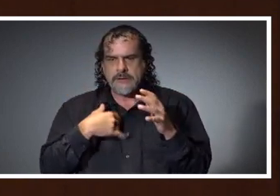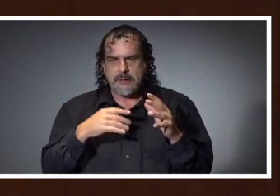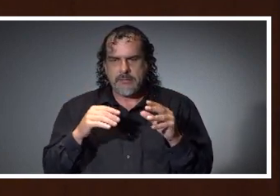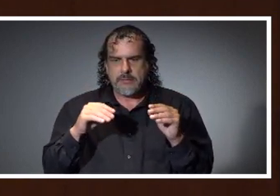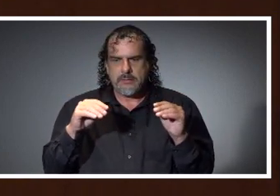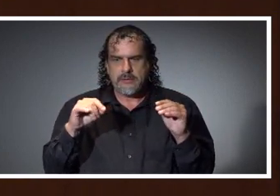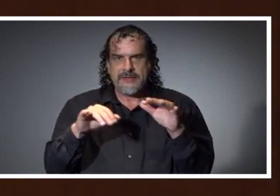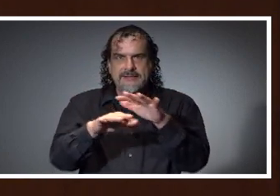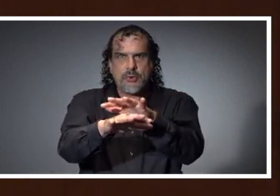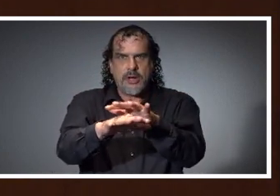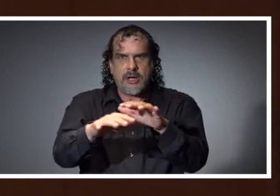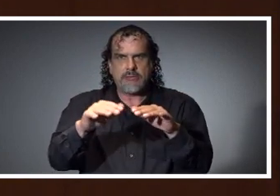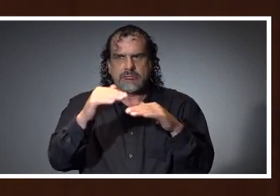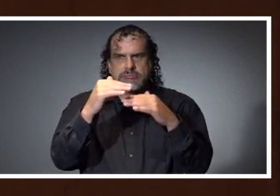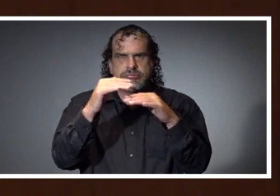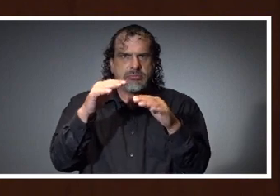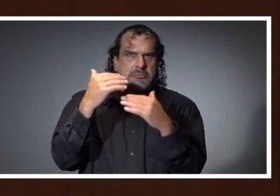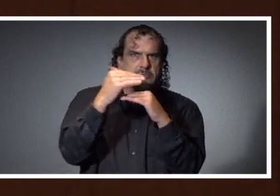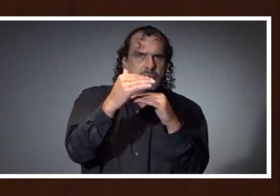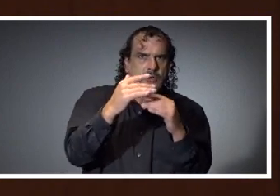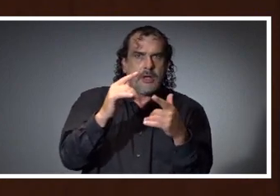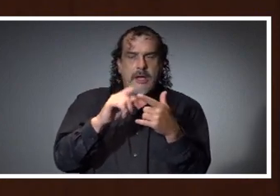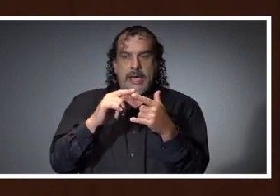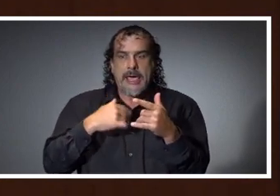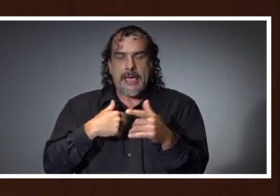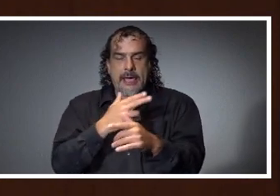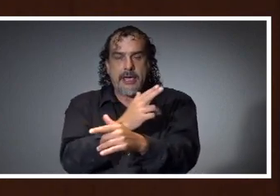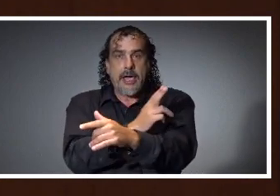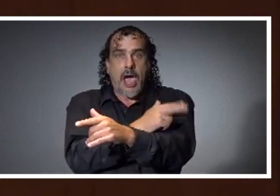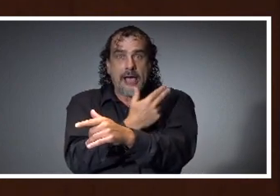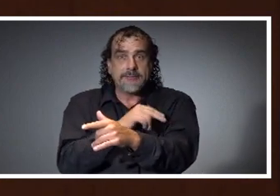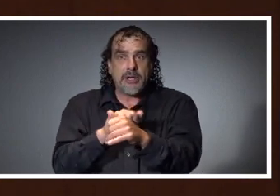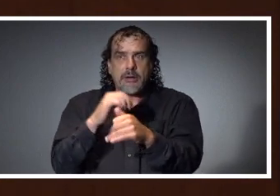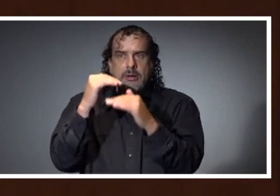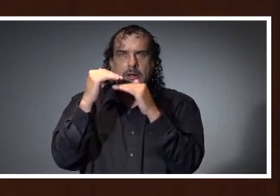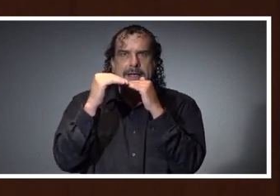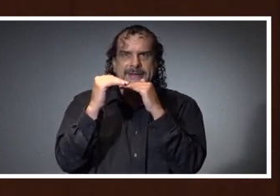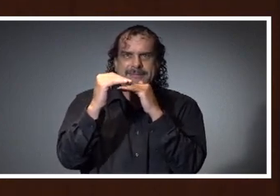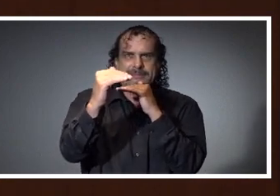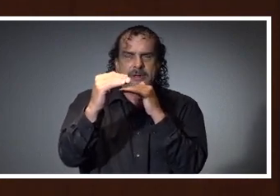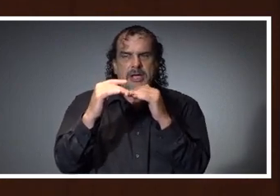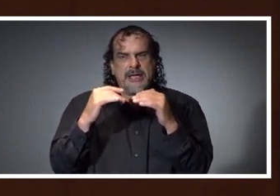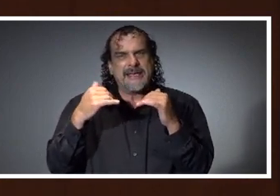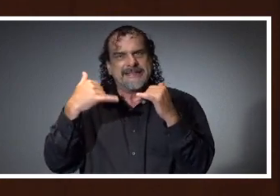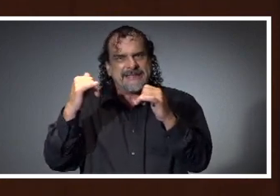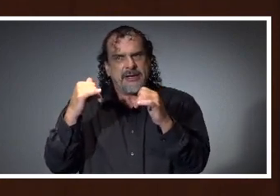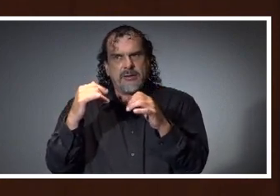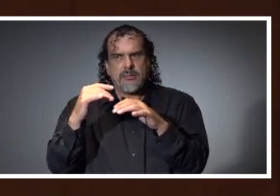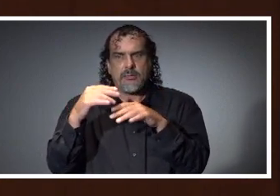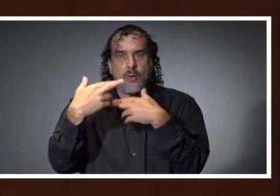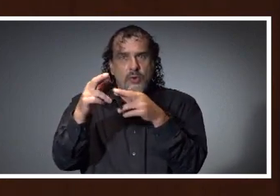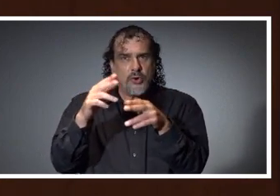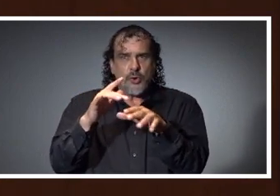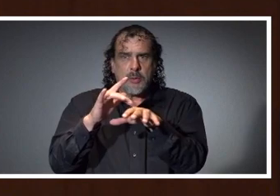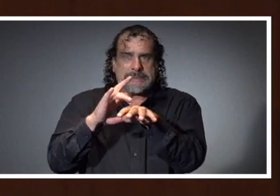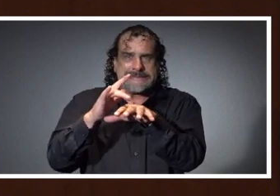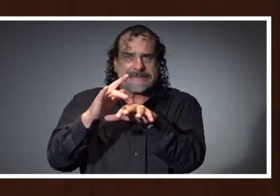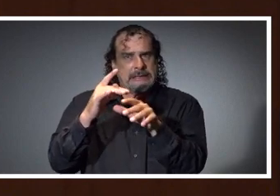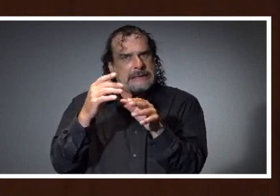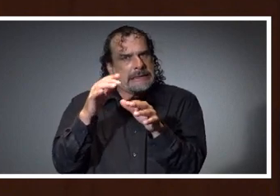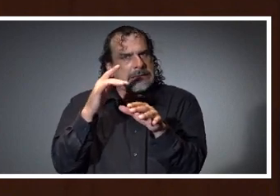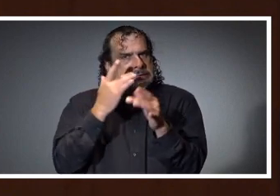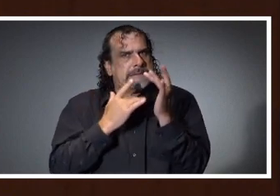seeing a flattening of new hospitalizations, although we're still having significant stress on the capacity of these hospitals. We